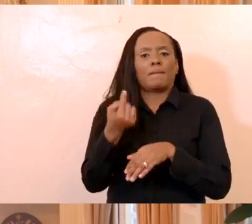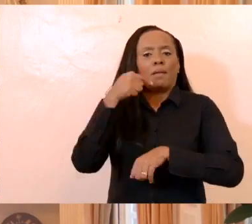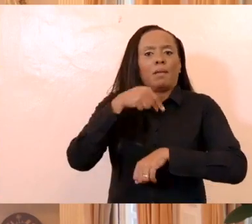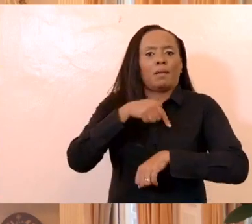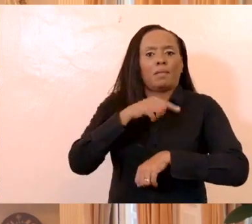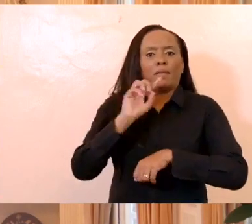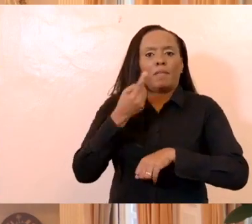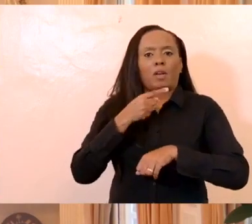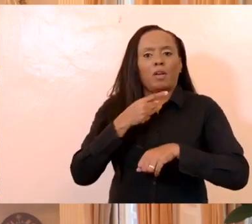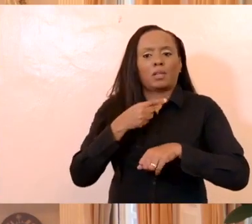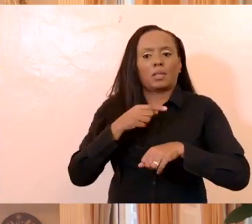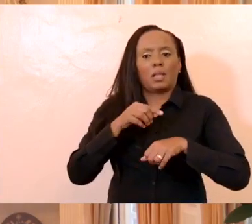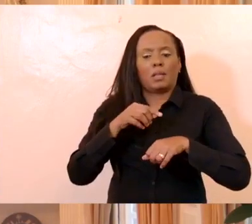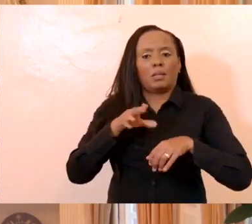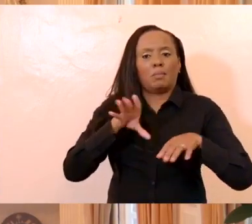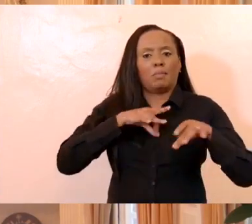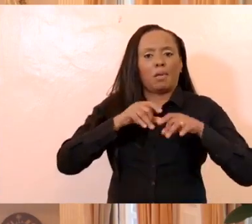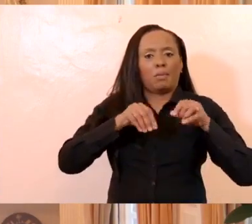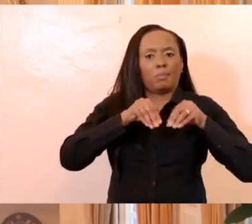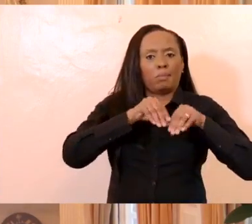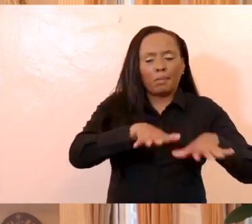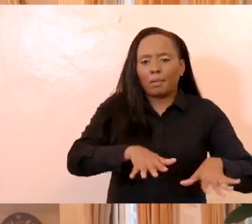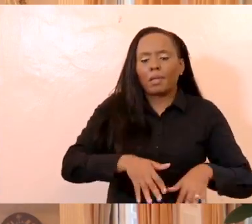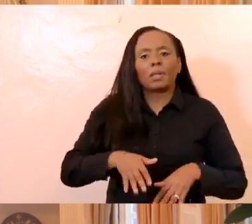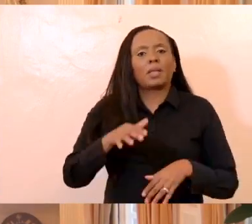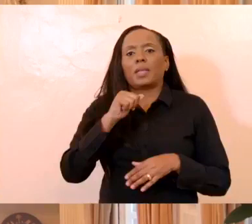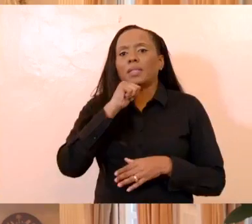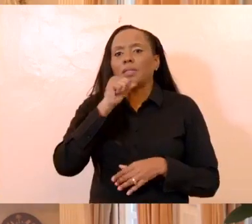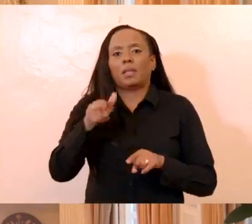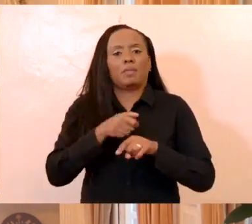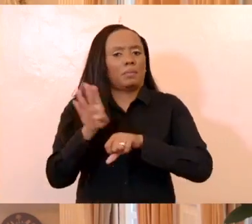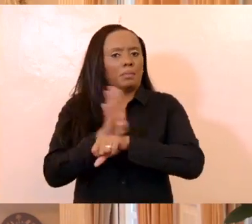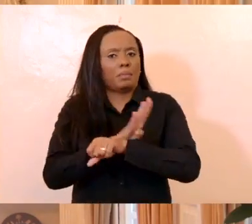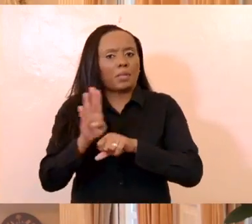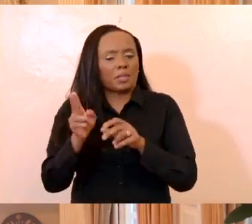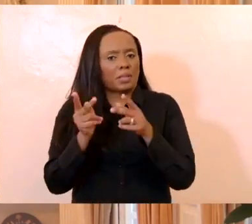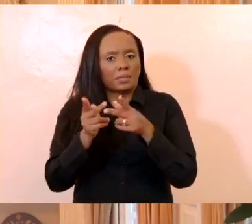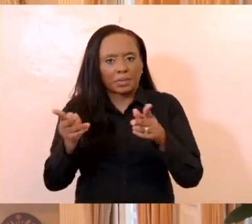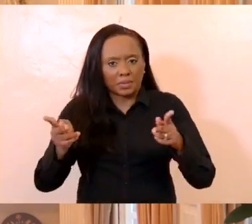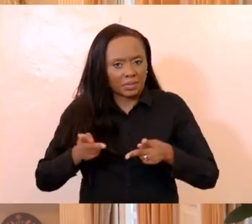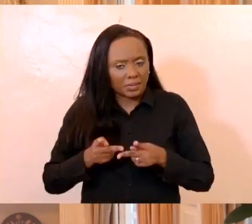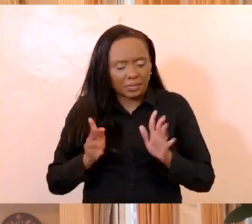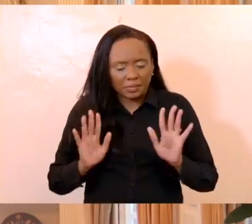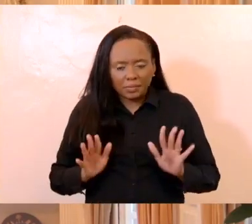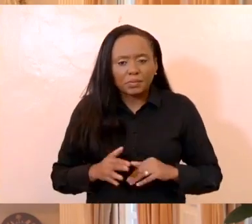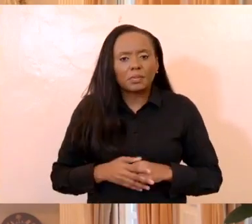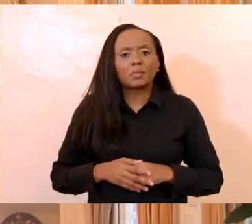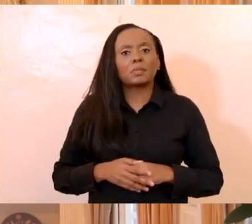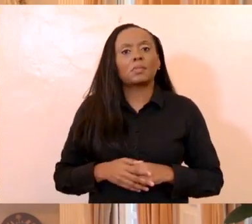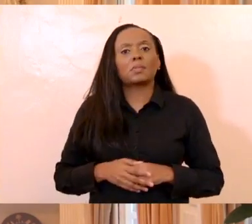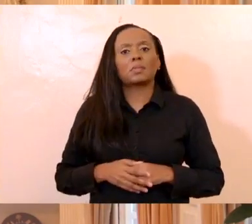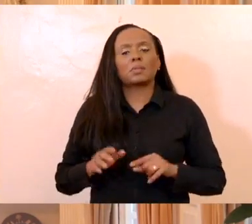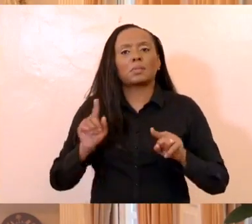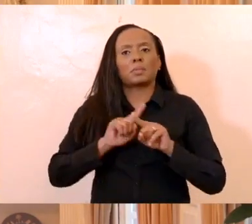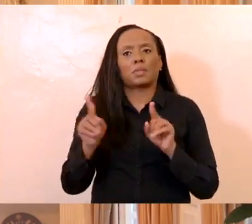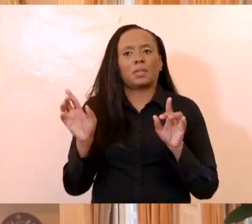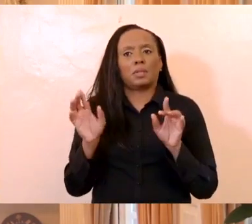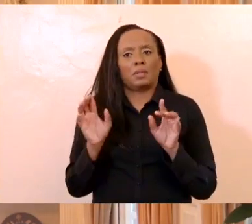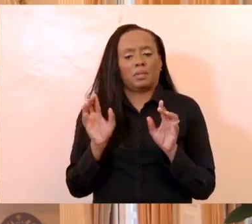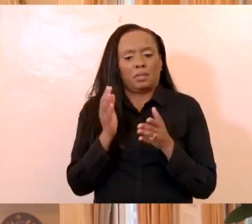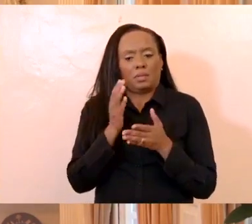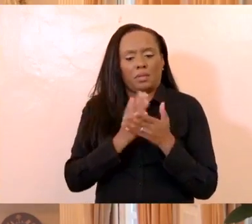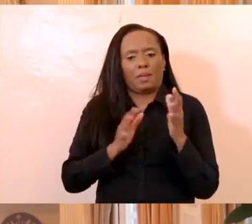is, institutions, business places where you might have had a positive case. But what we are seeing is that families of